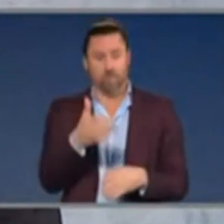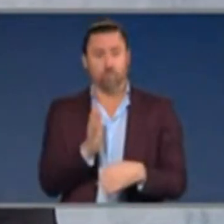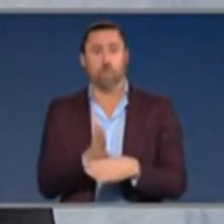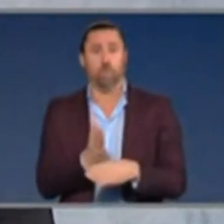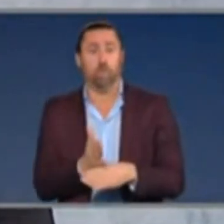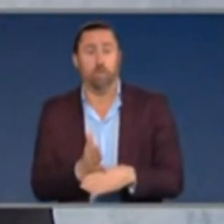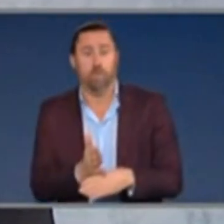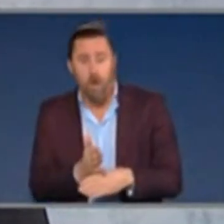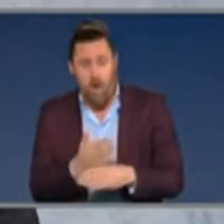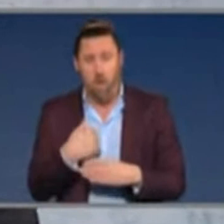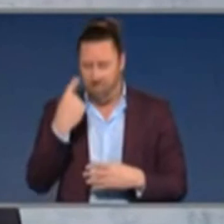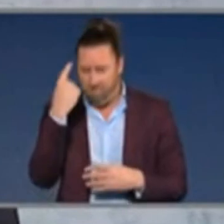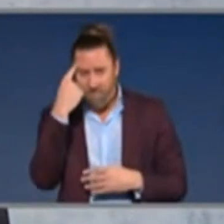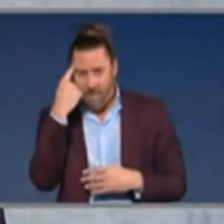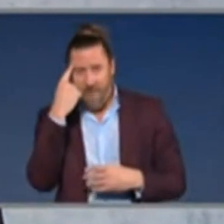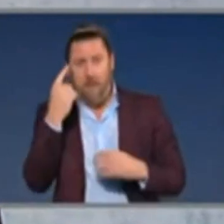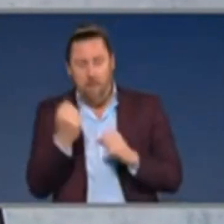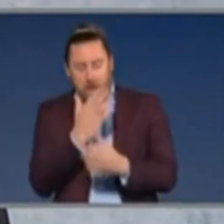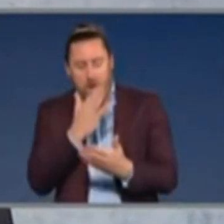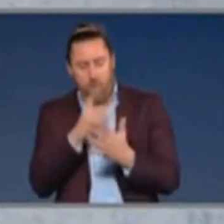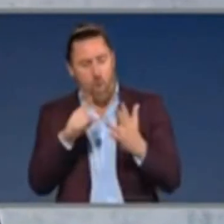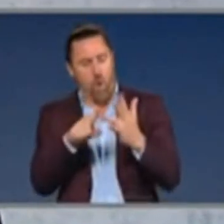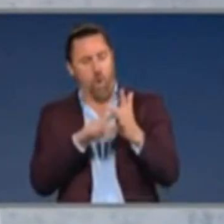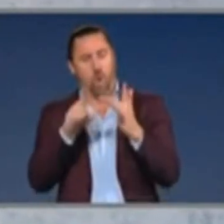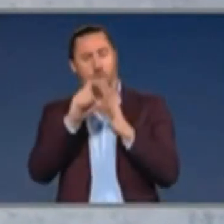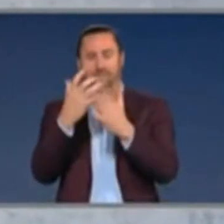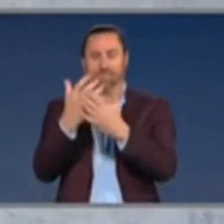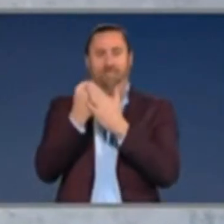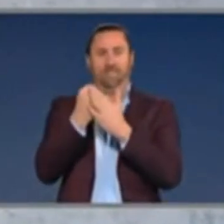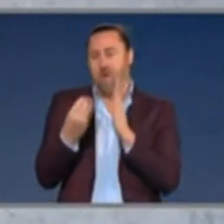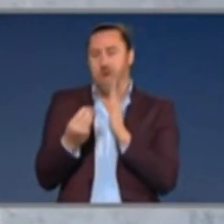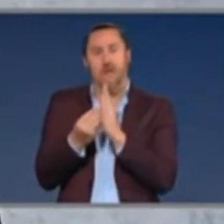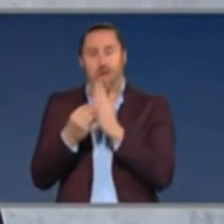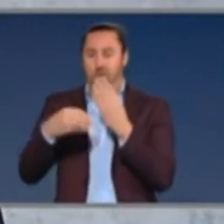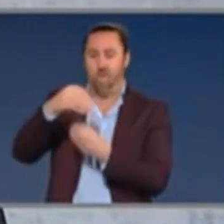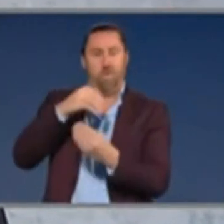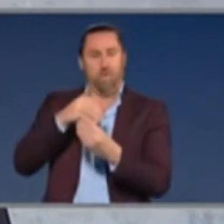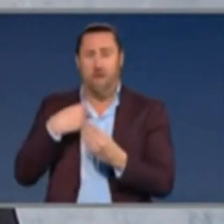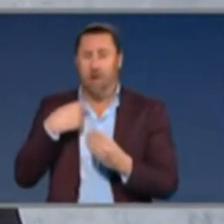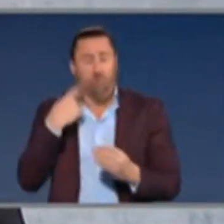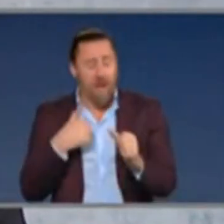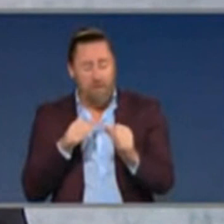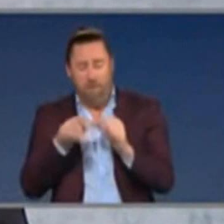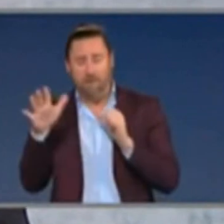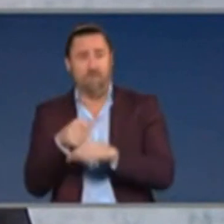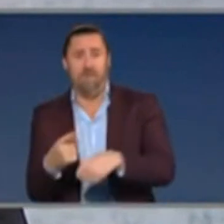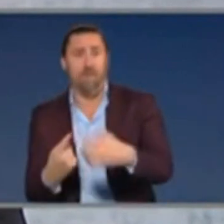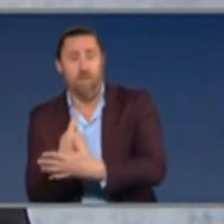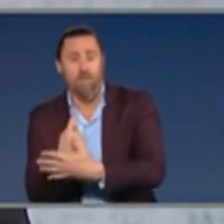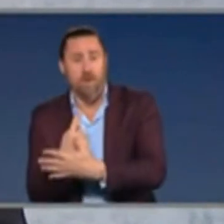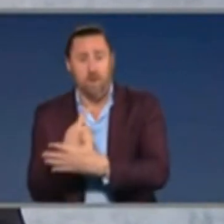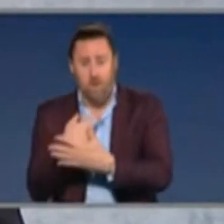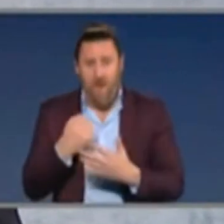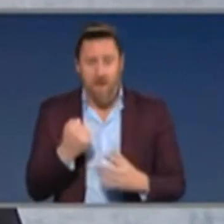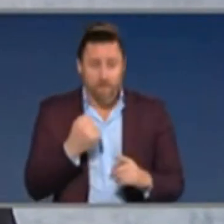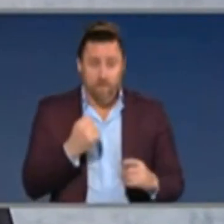every opportunity to build a COVID-safe economy, every opportunity you can to do that. And you put every other effort you can